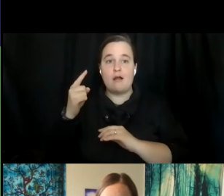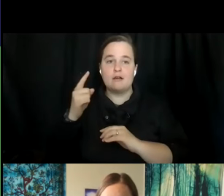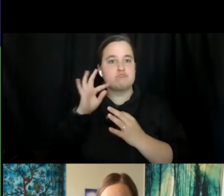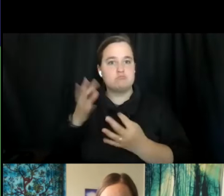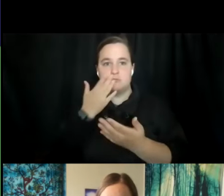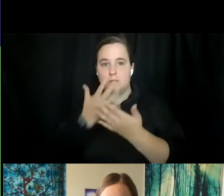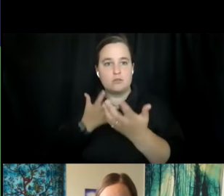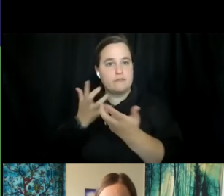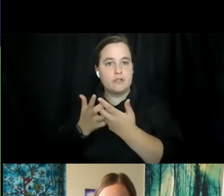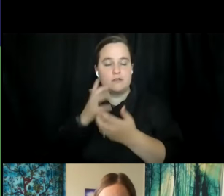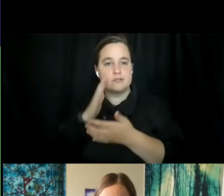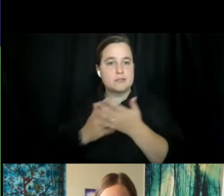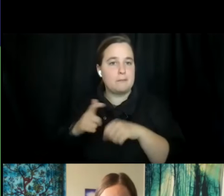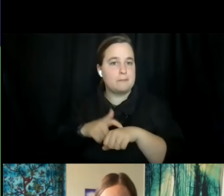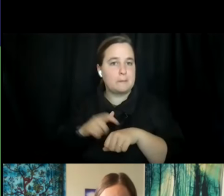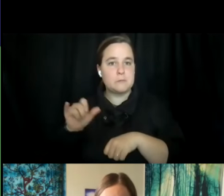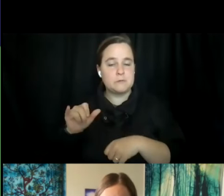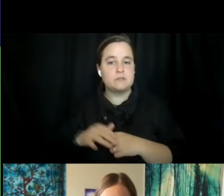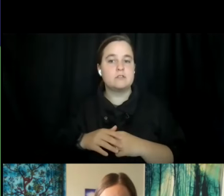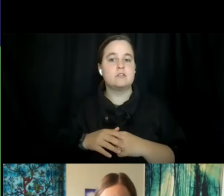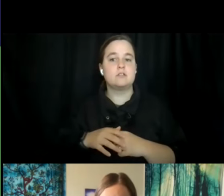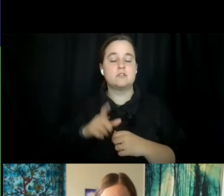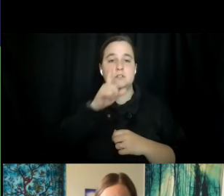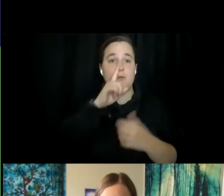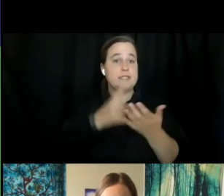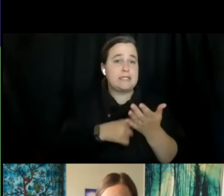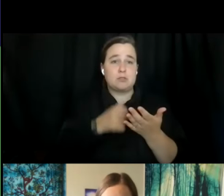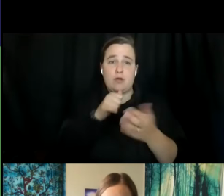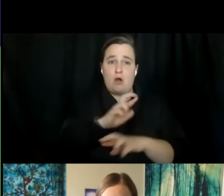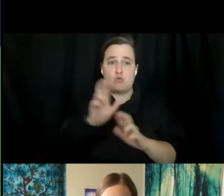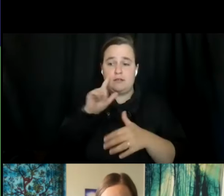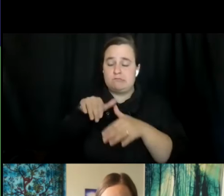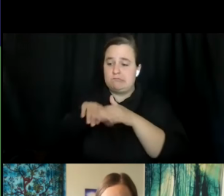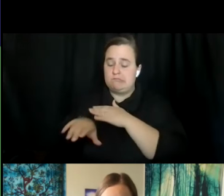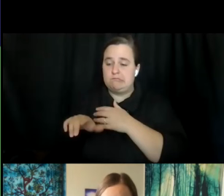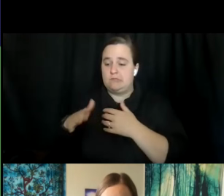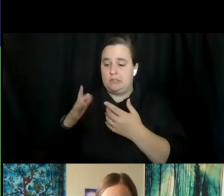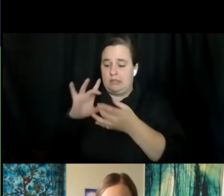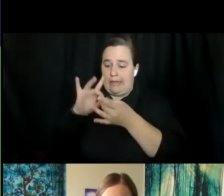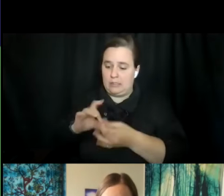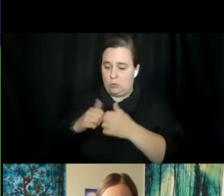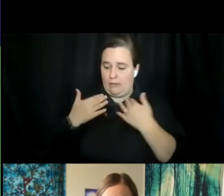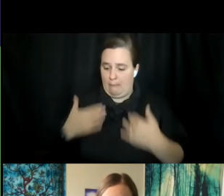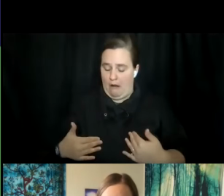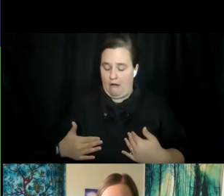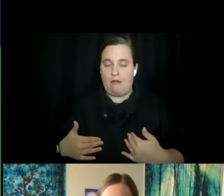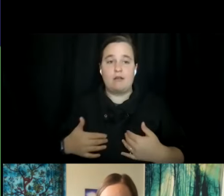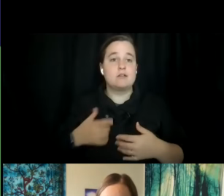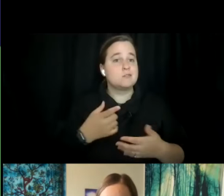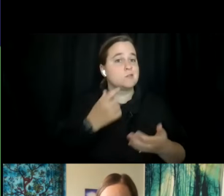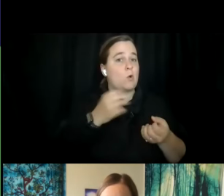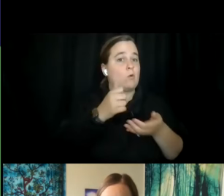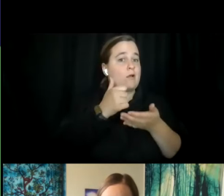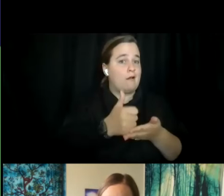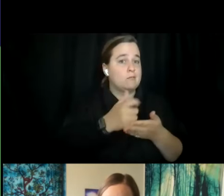cognitive kind of like surface level approach can be helpful for them. So,